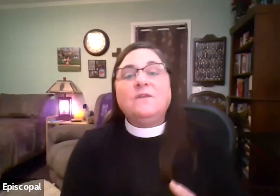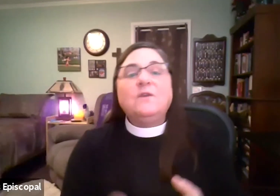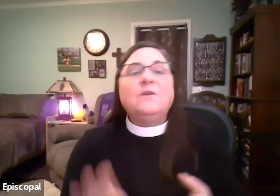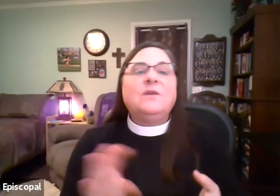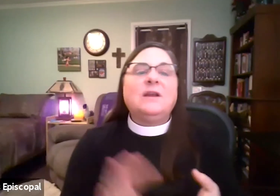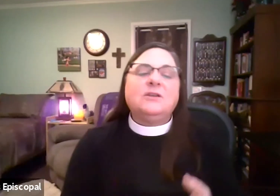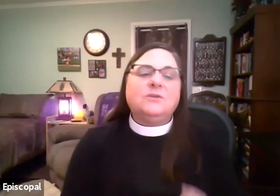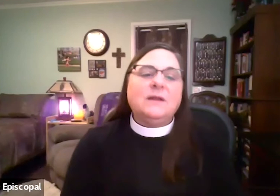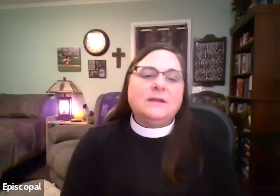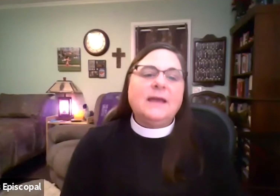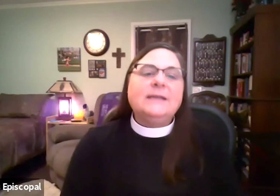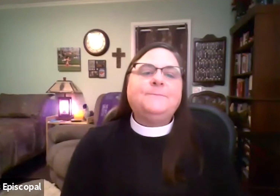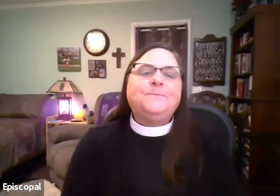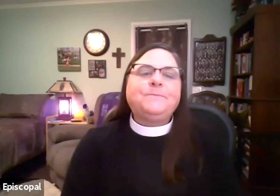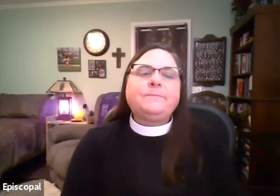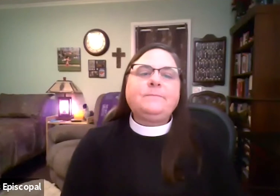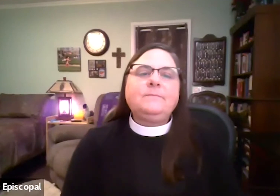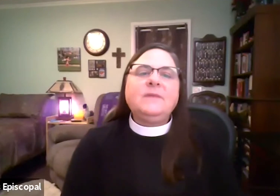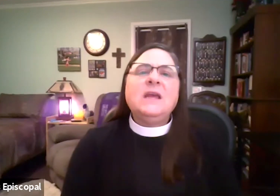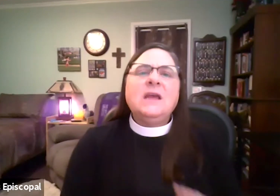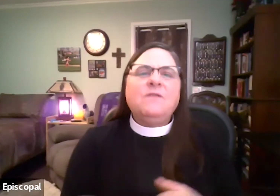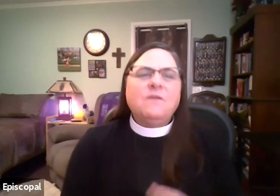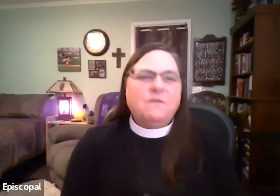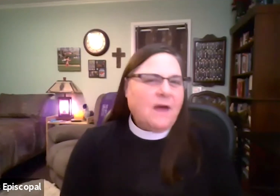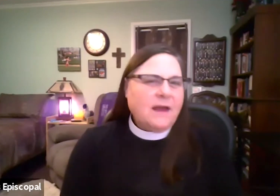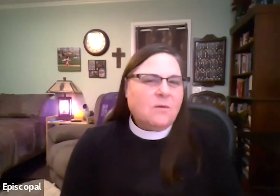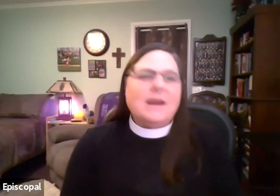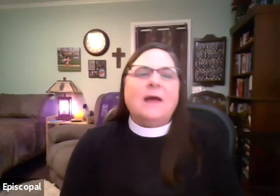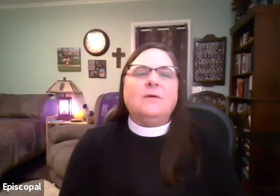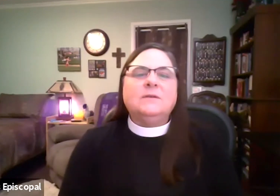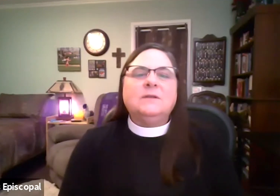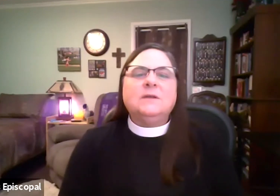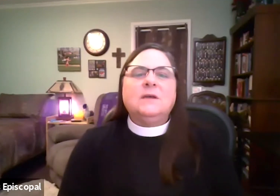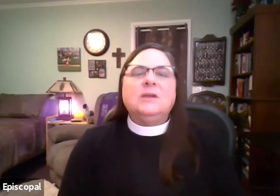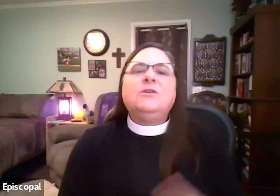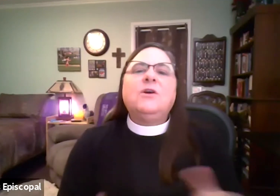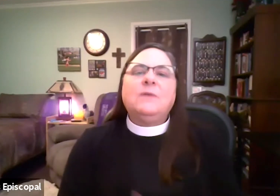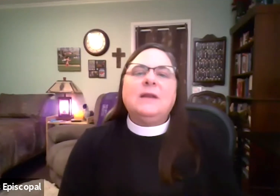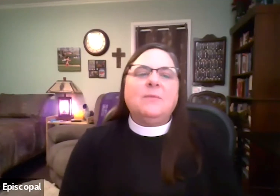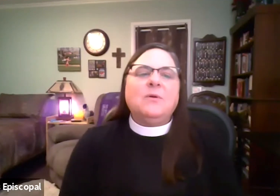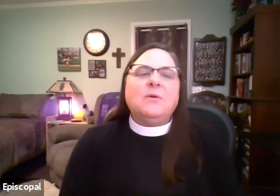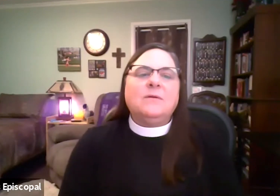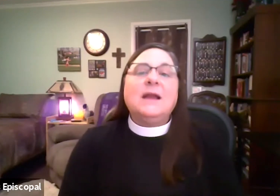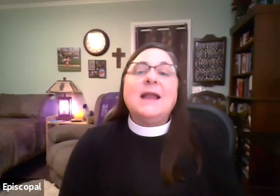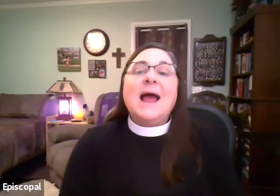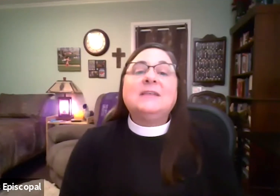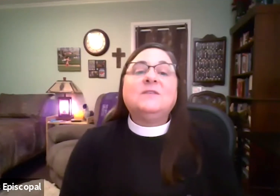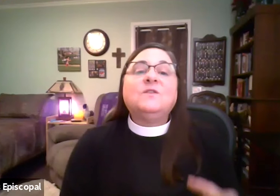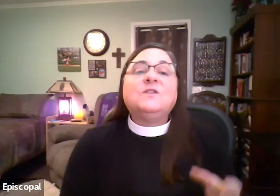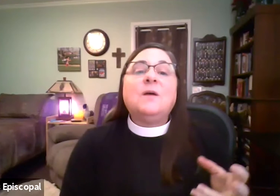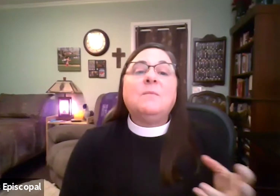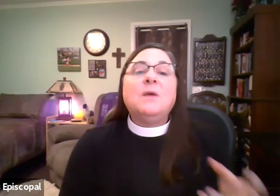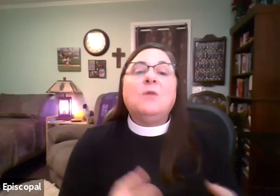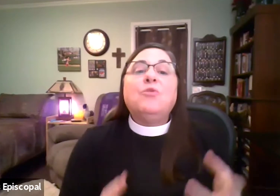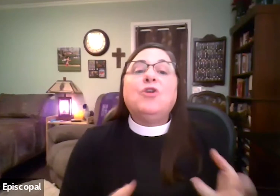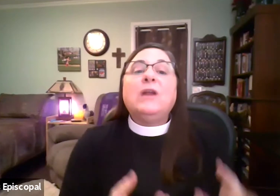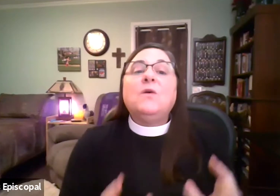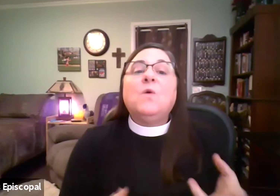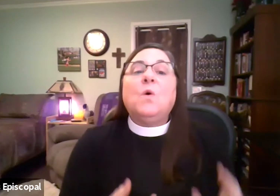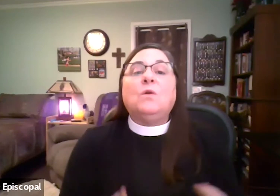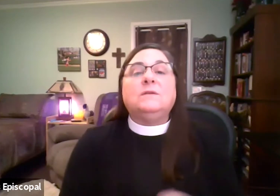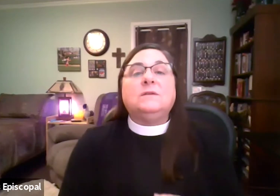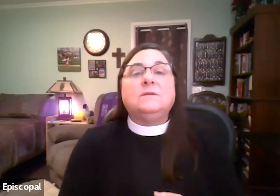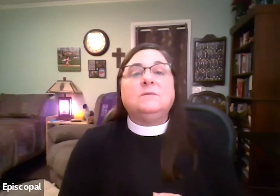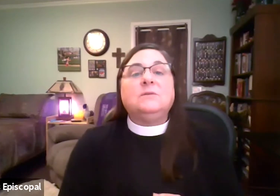cook food and enjoy the light. If your fire went out, you'd go to a neighbor and ask for some